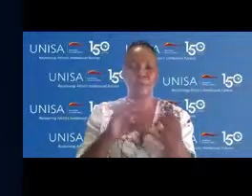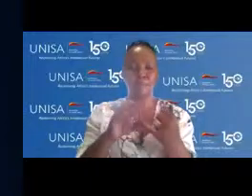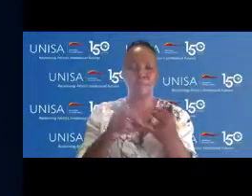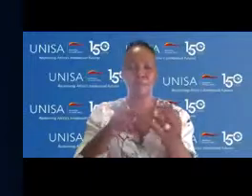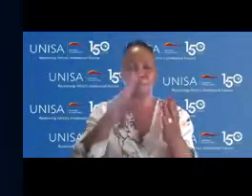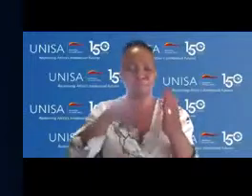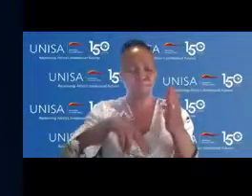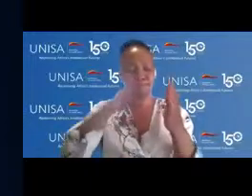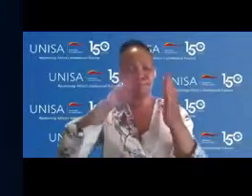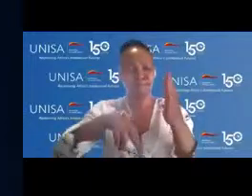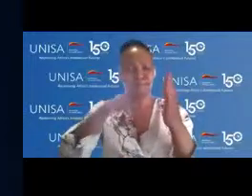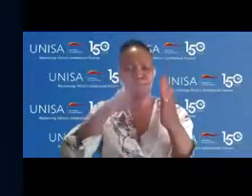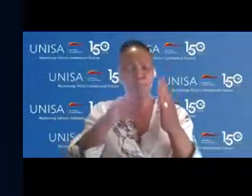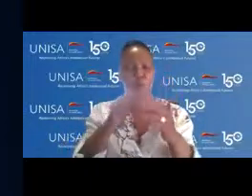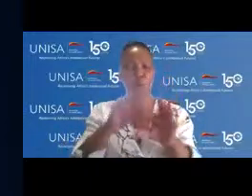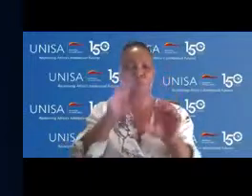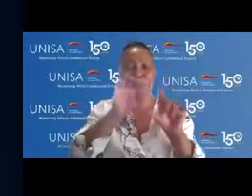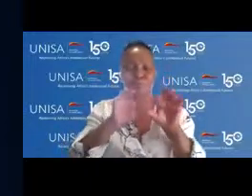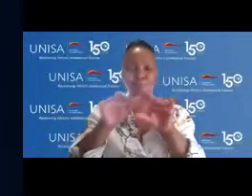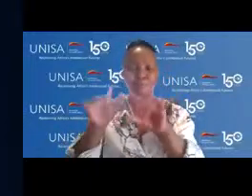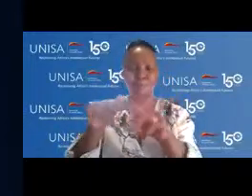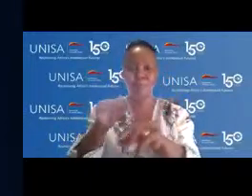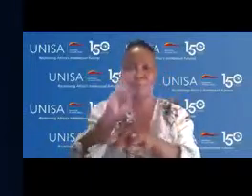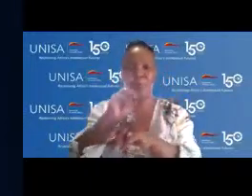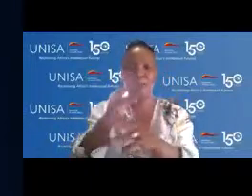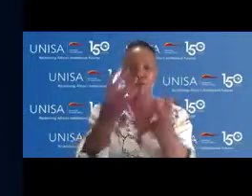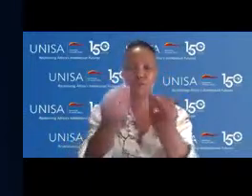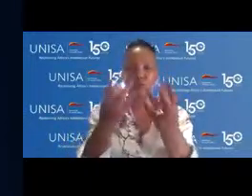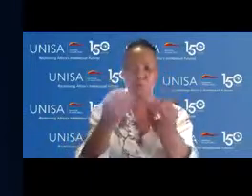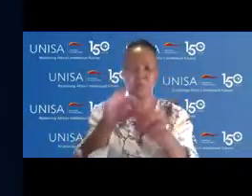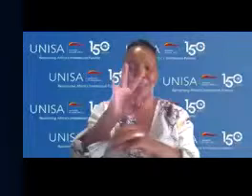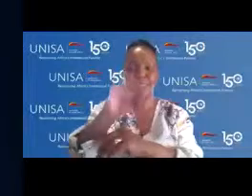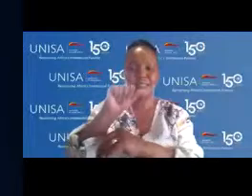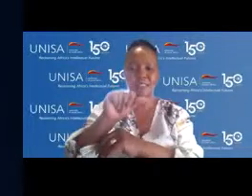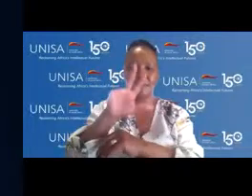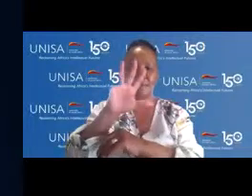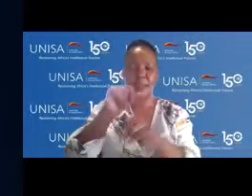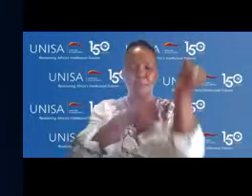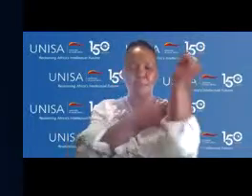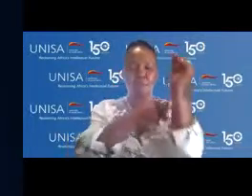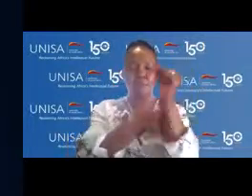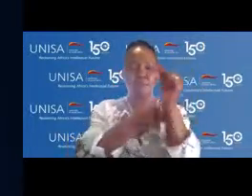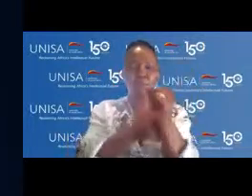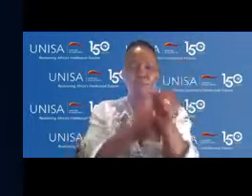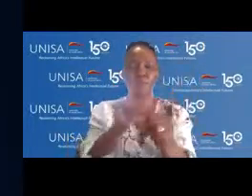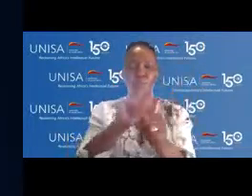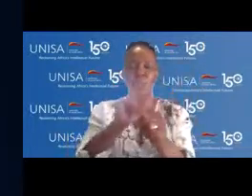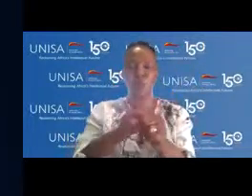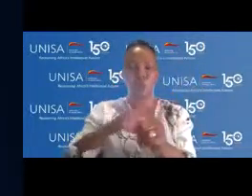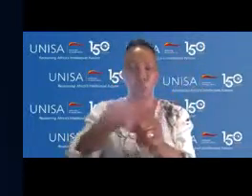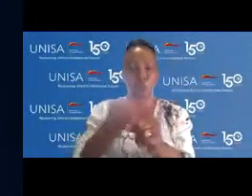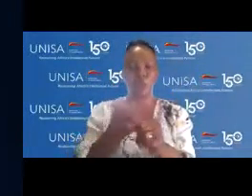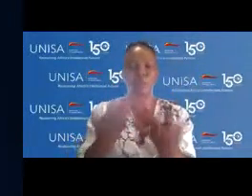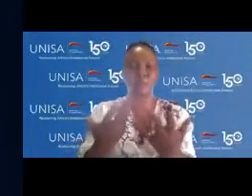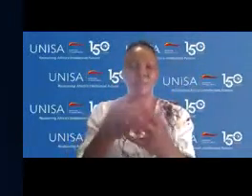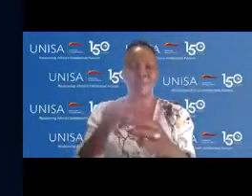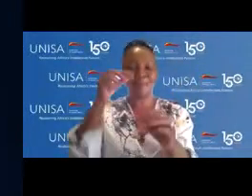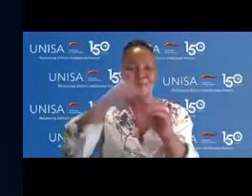type in is Microsoft 365 Office. That's the one that you're looking for. So inside the Play